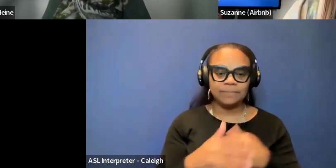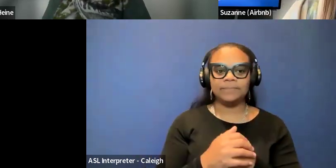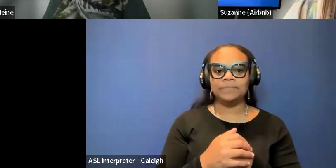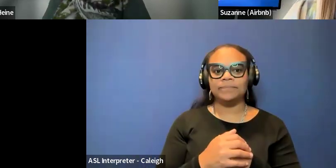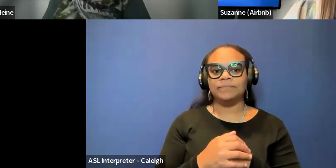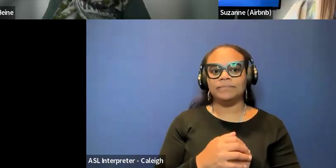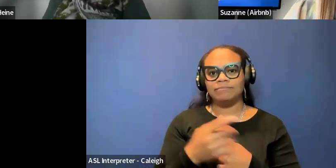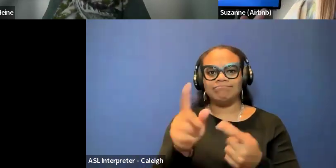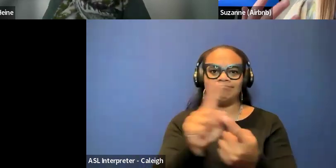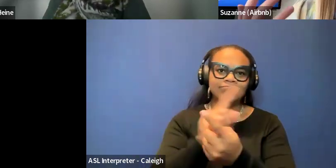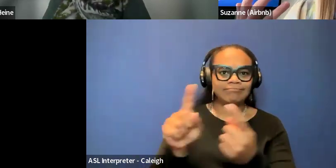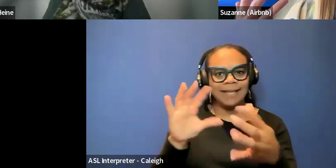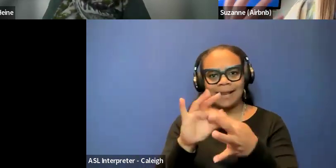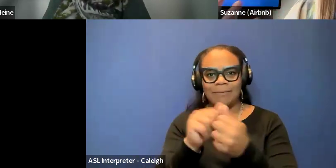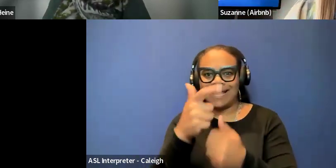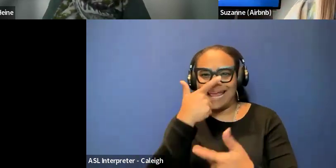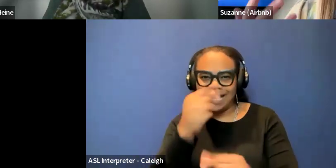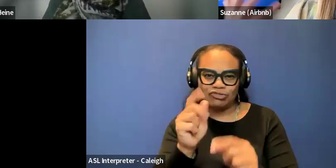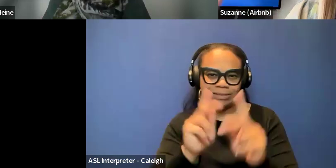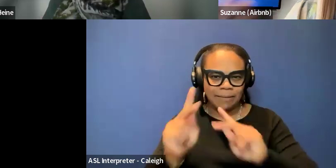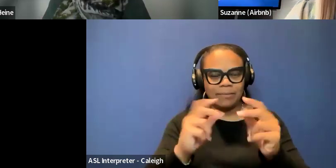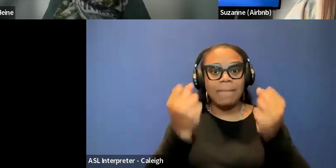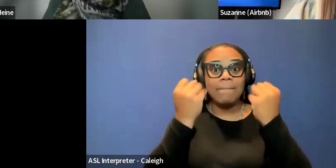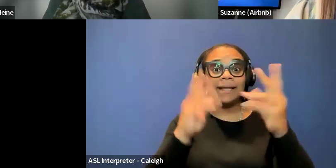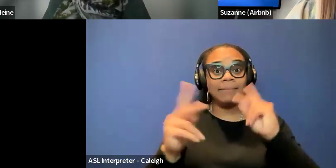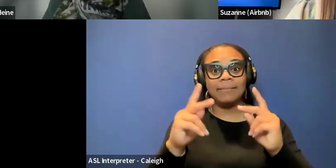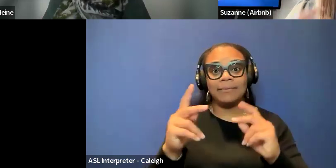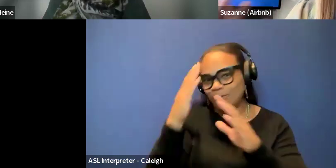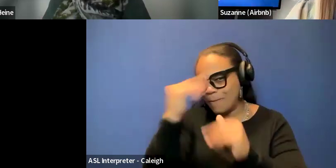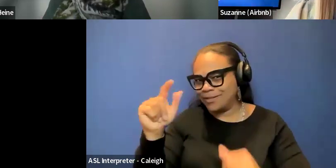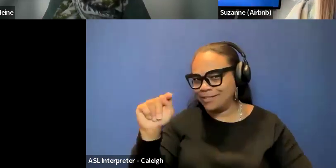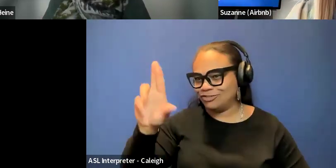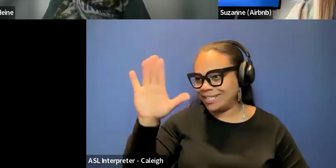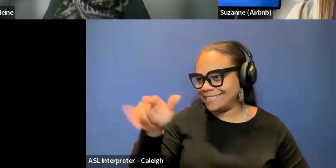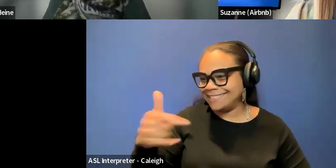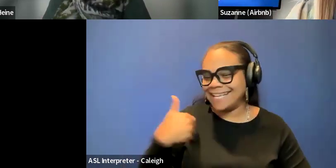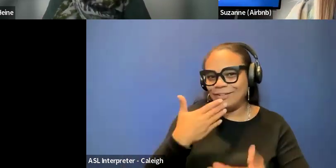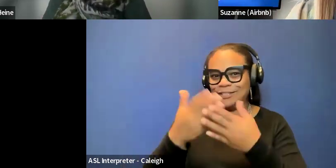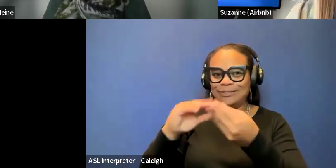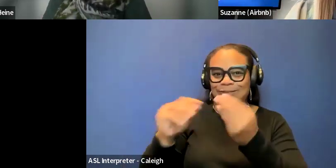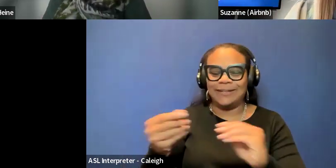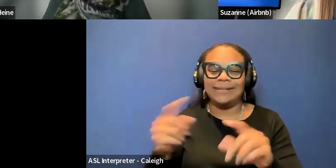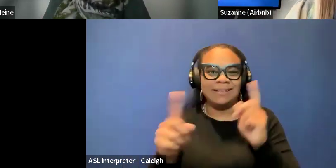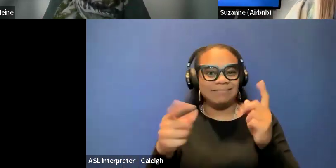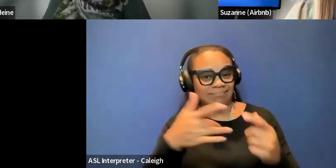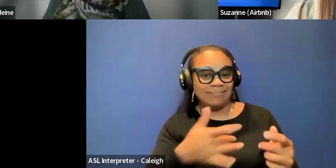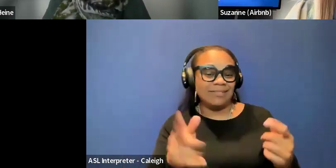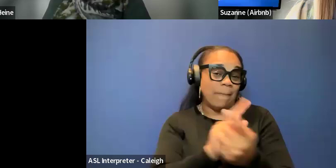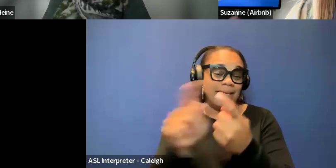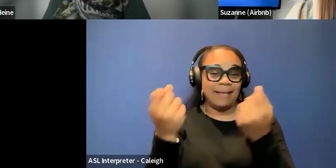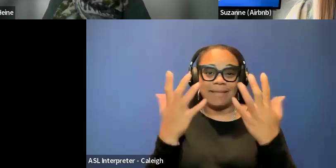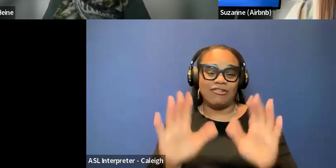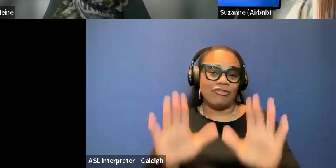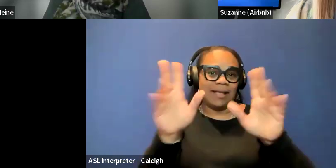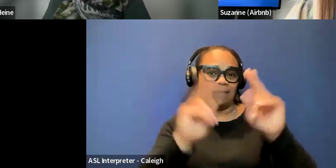being able to connect with interesting people. I think a lot of people, and hopefully Tracy's got some stories to share, you get to meet a lot of great people and connect